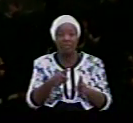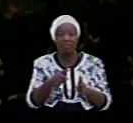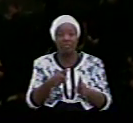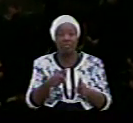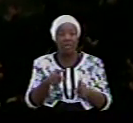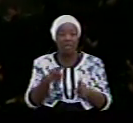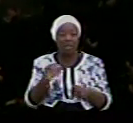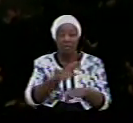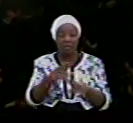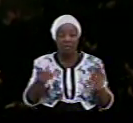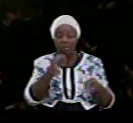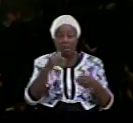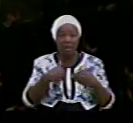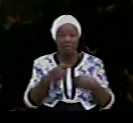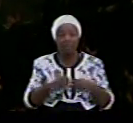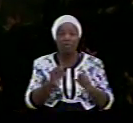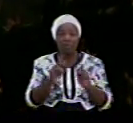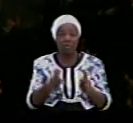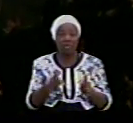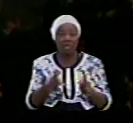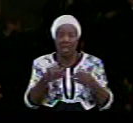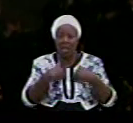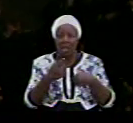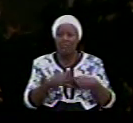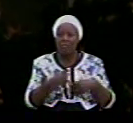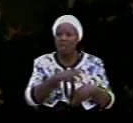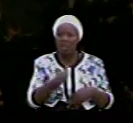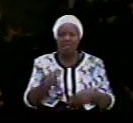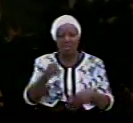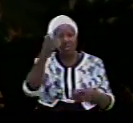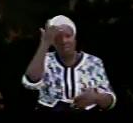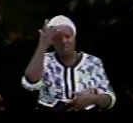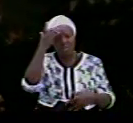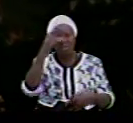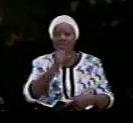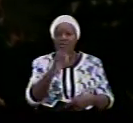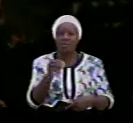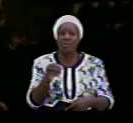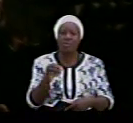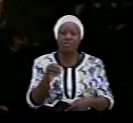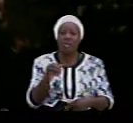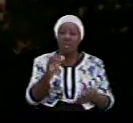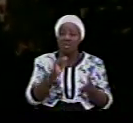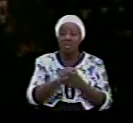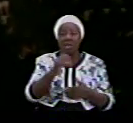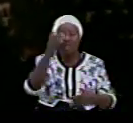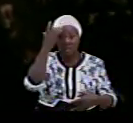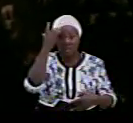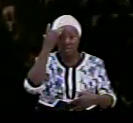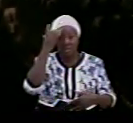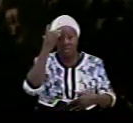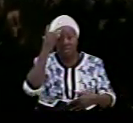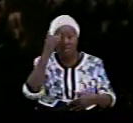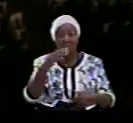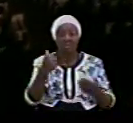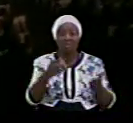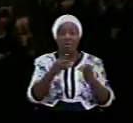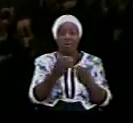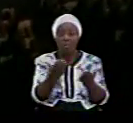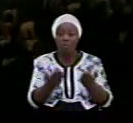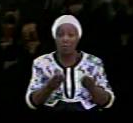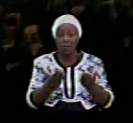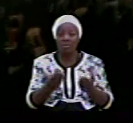had a particular sickness, and so that sickness demanded